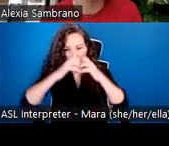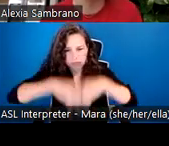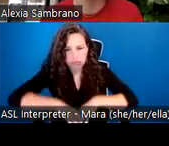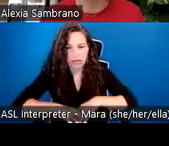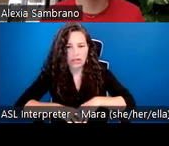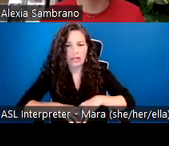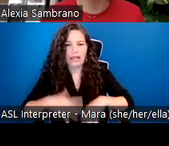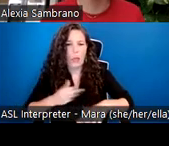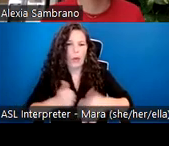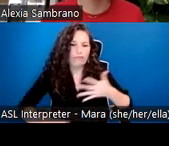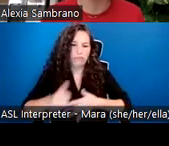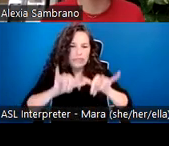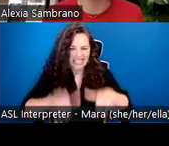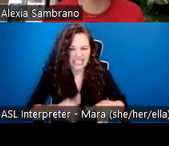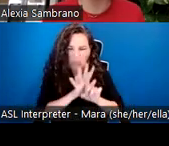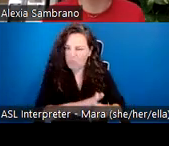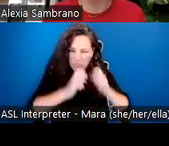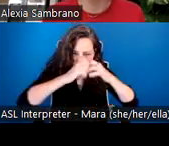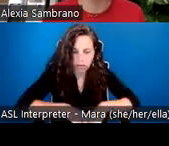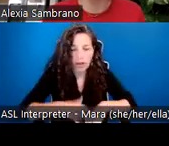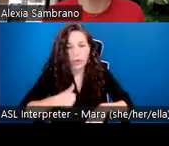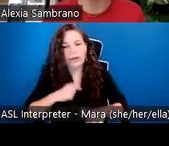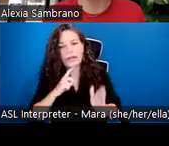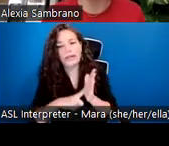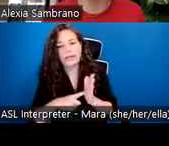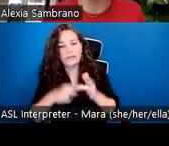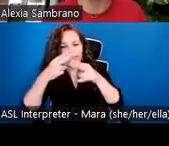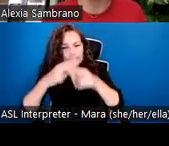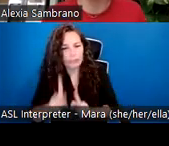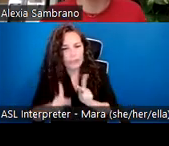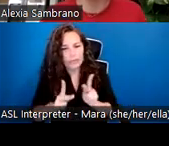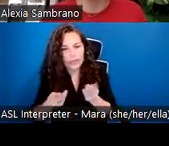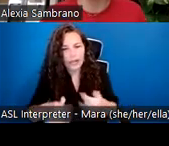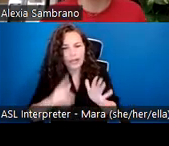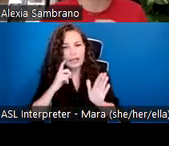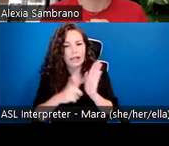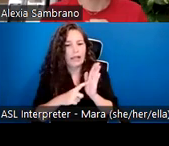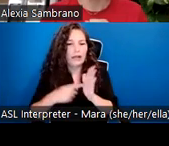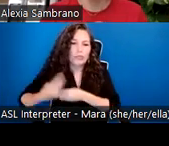behaviors. With gratitude and humility, we honor the elders, the stewards of this land.